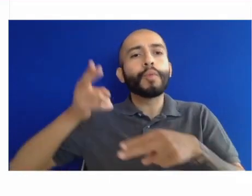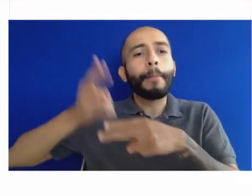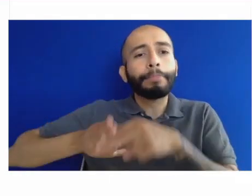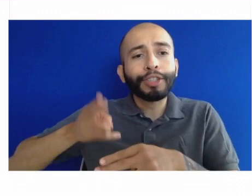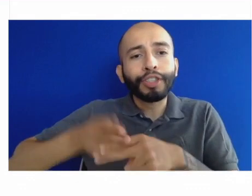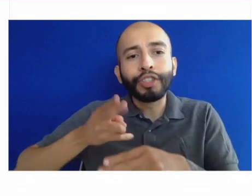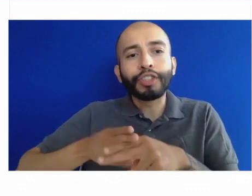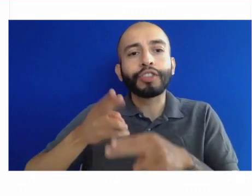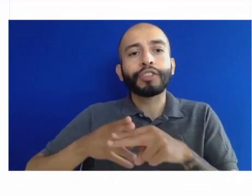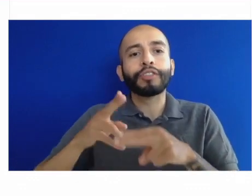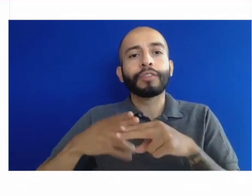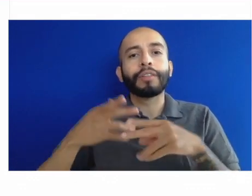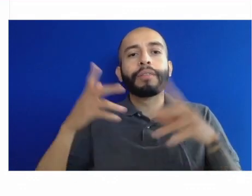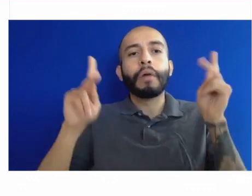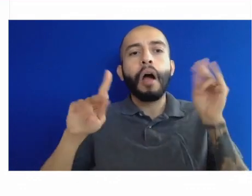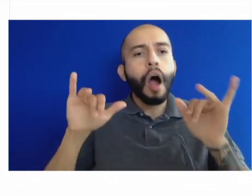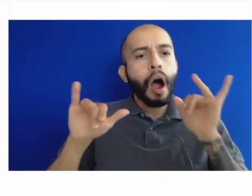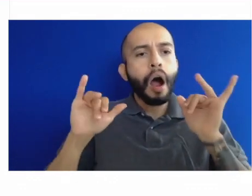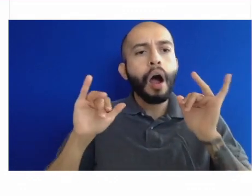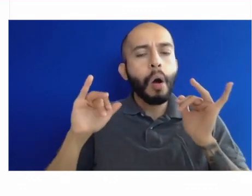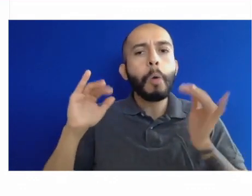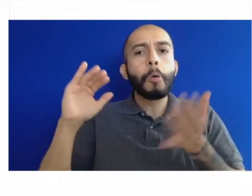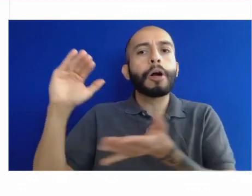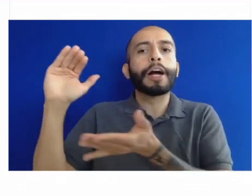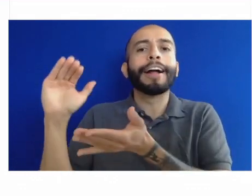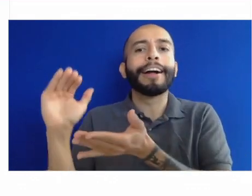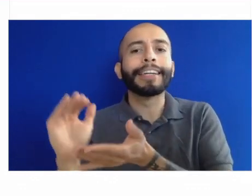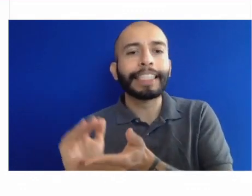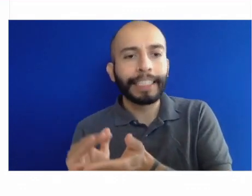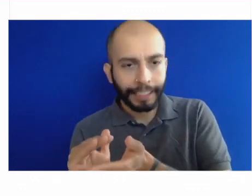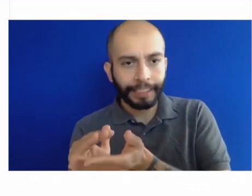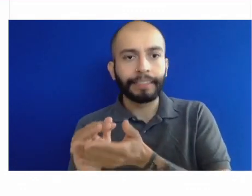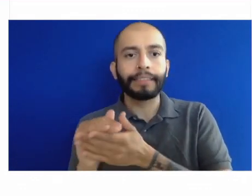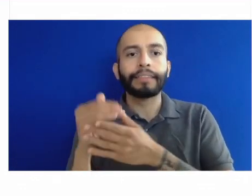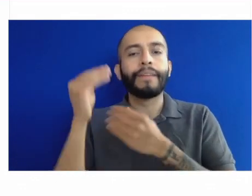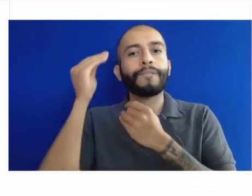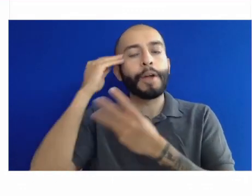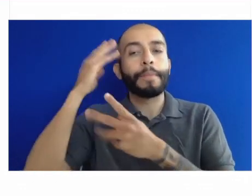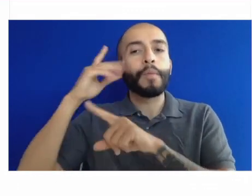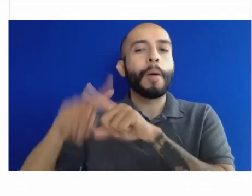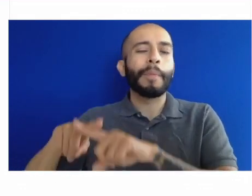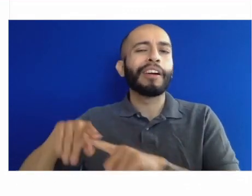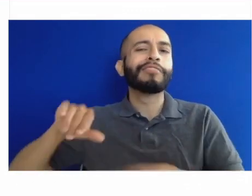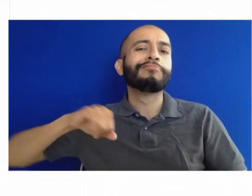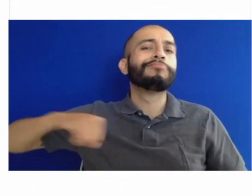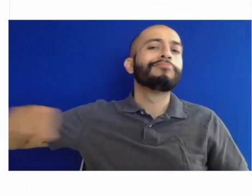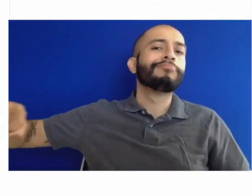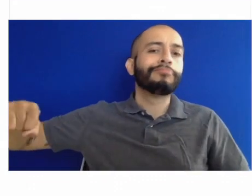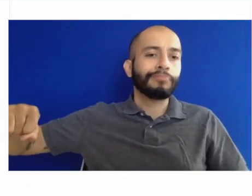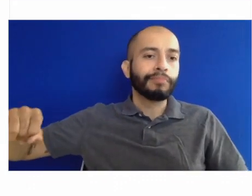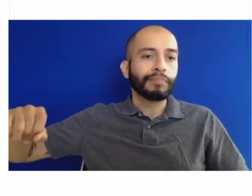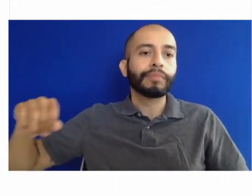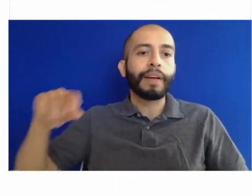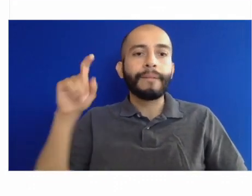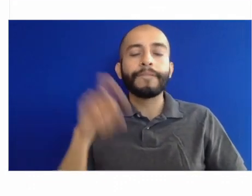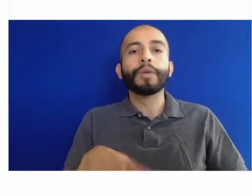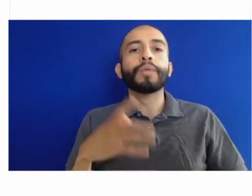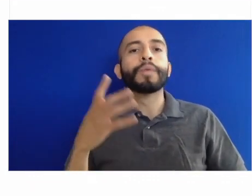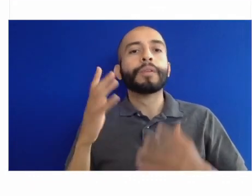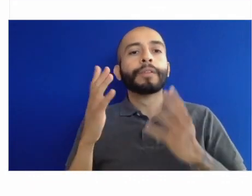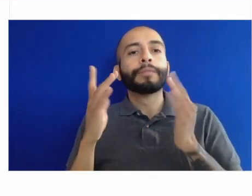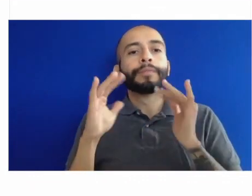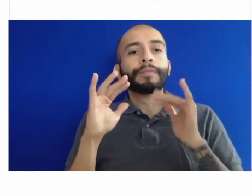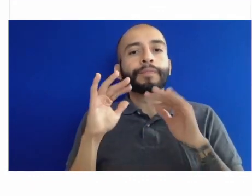of misinformation reliable, right? And so it also makes them, at least in self-reported measures, less likely to share it. And